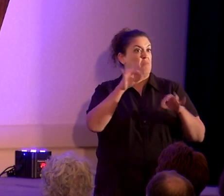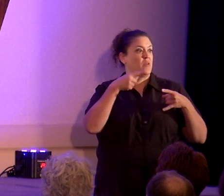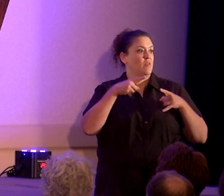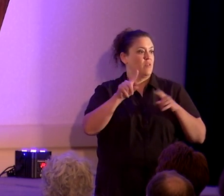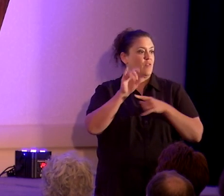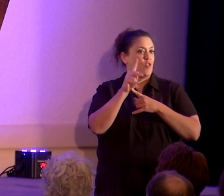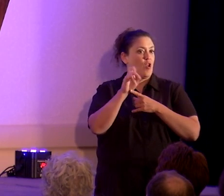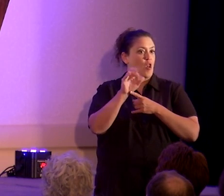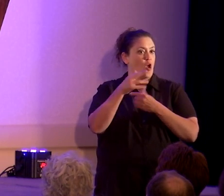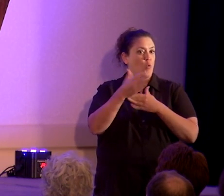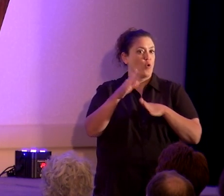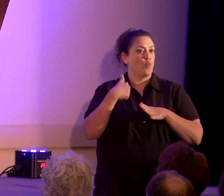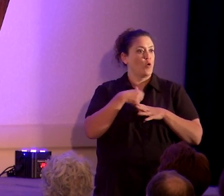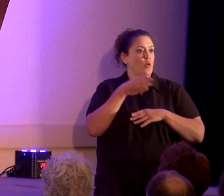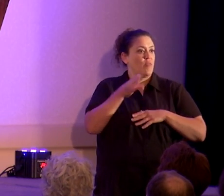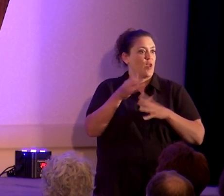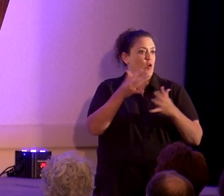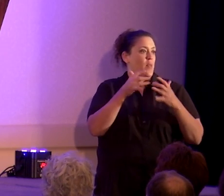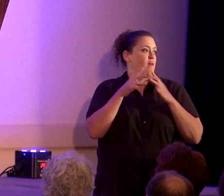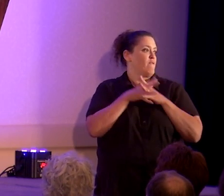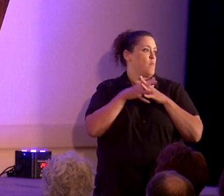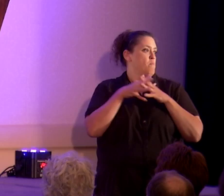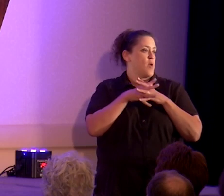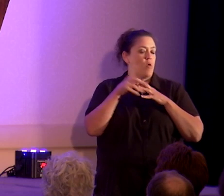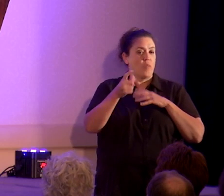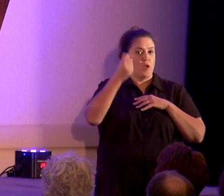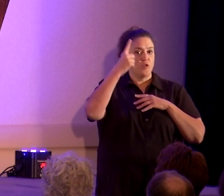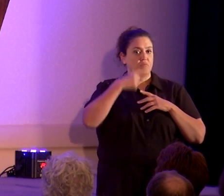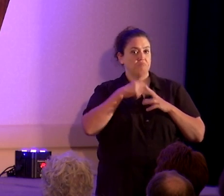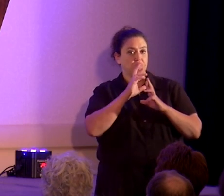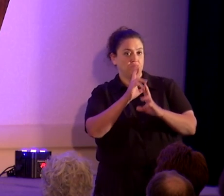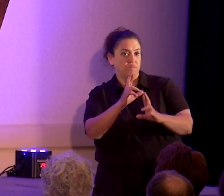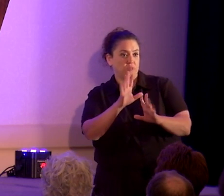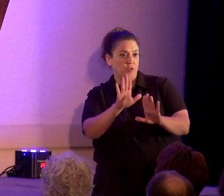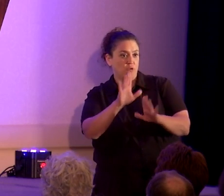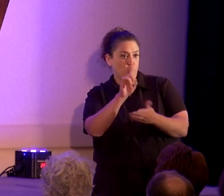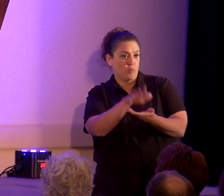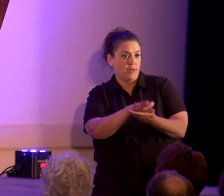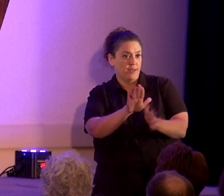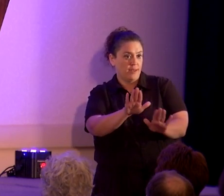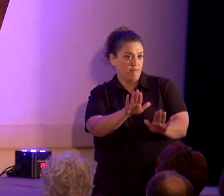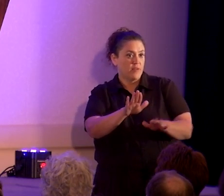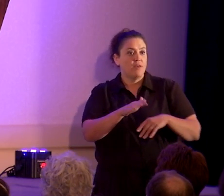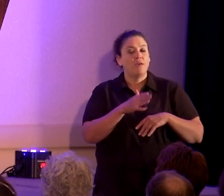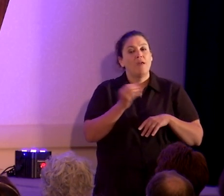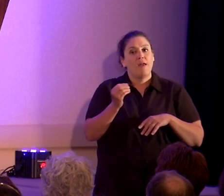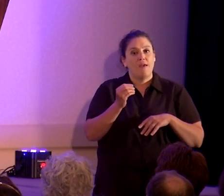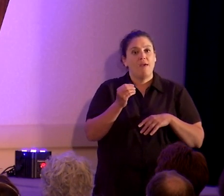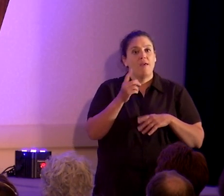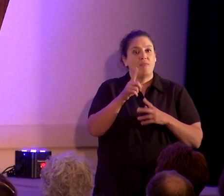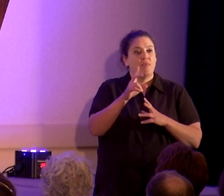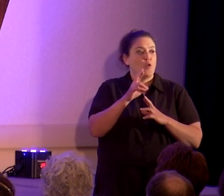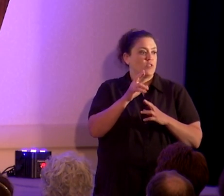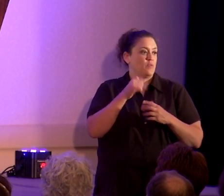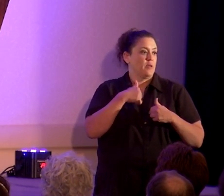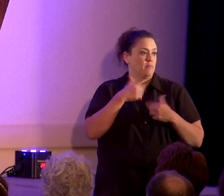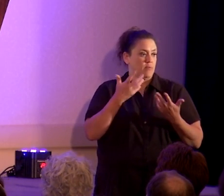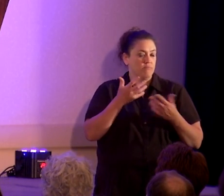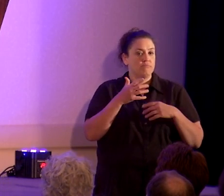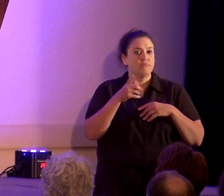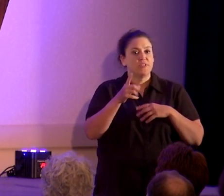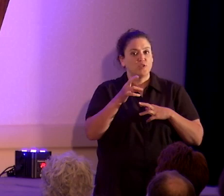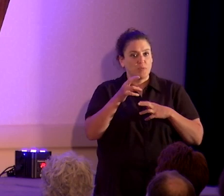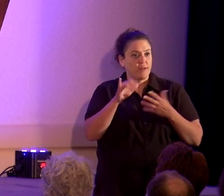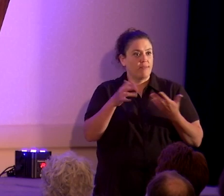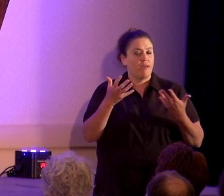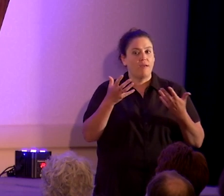locker room because we were there to play football. They understood that I respected their beliefs, and so they respected that. They respected that,